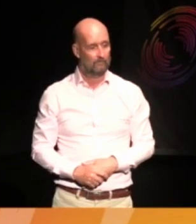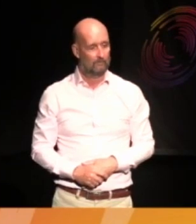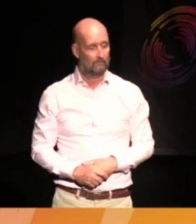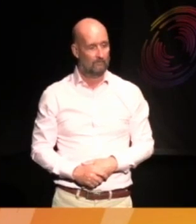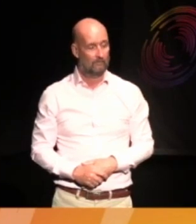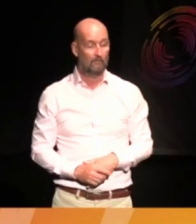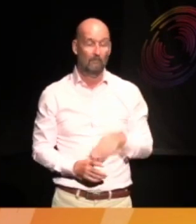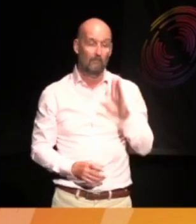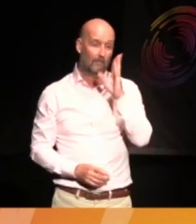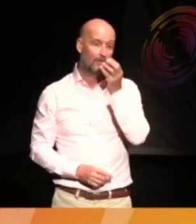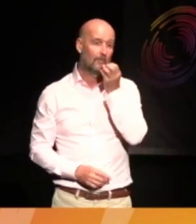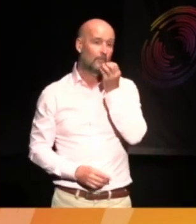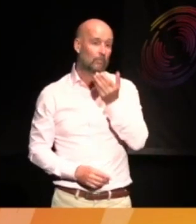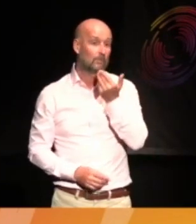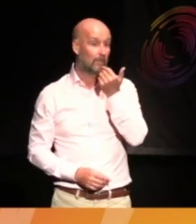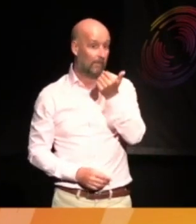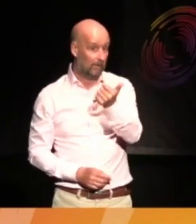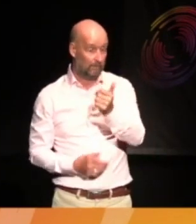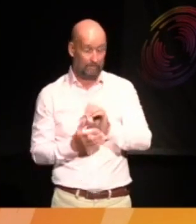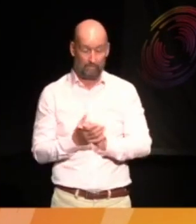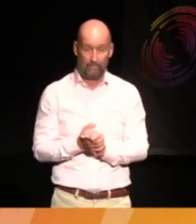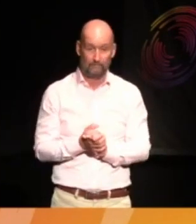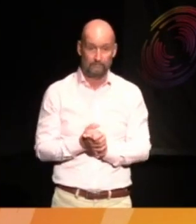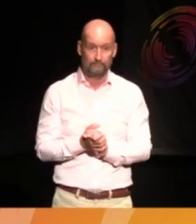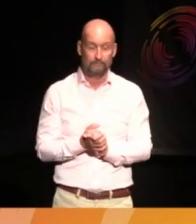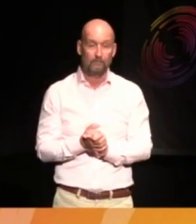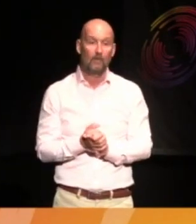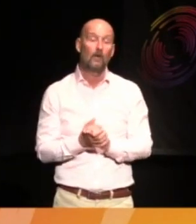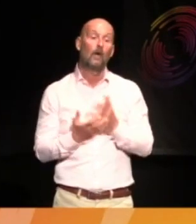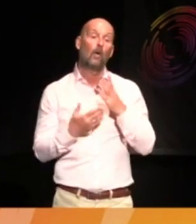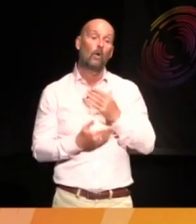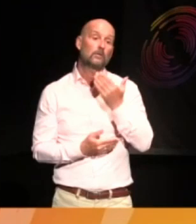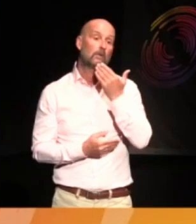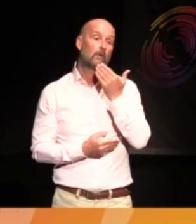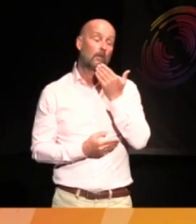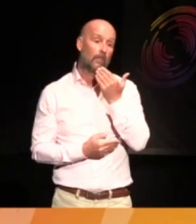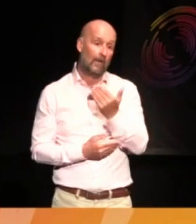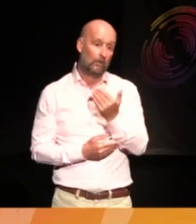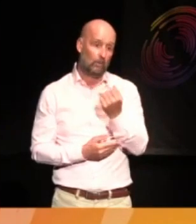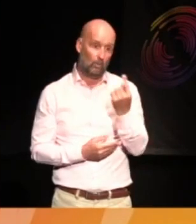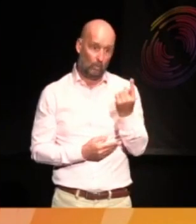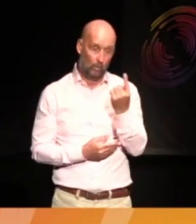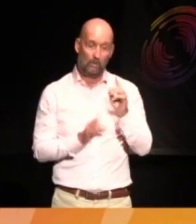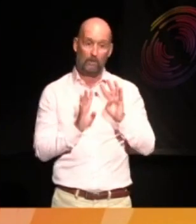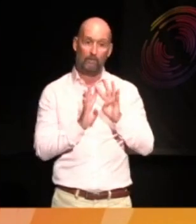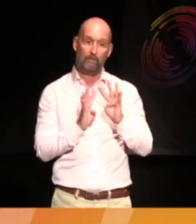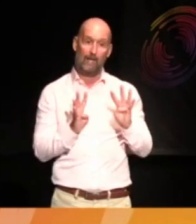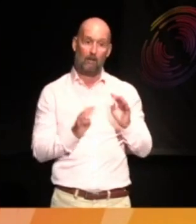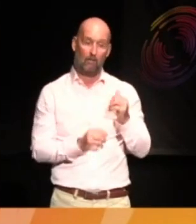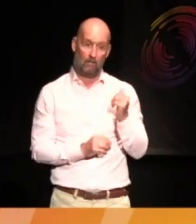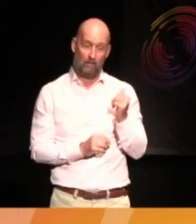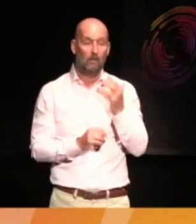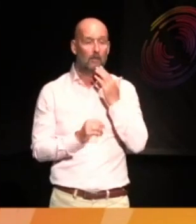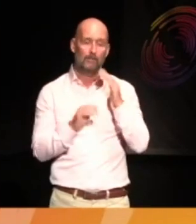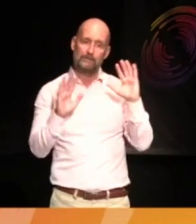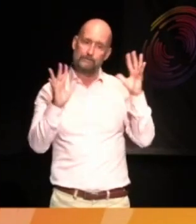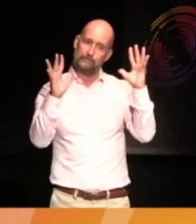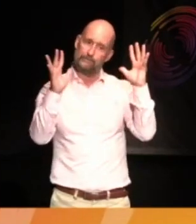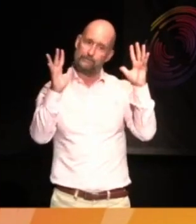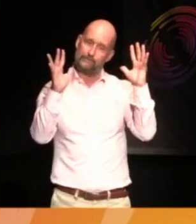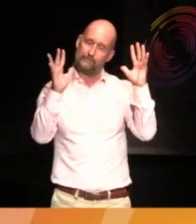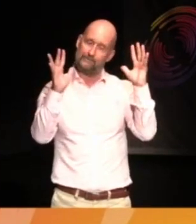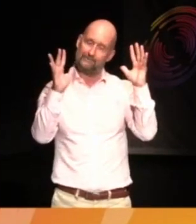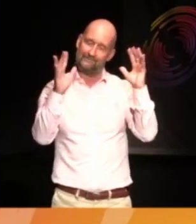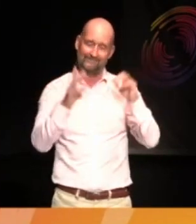That was beautiful, thank you. So, I'd also like to say thank you to our panel members, if we can show our appreciation in the usual